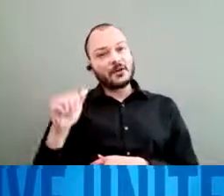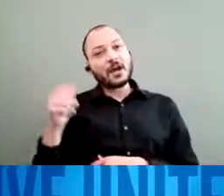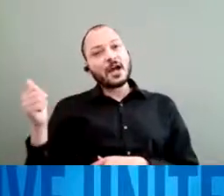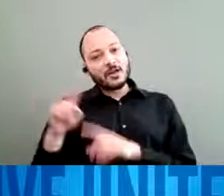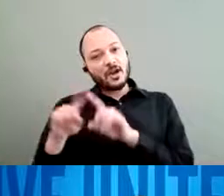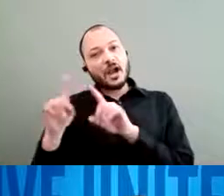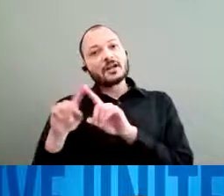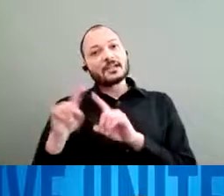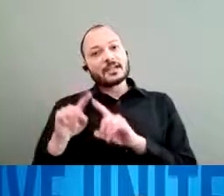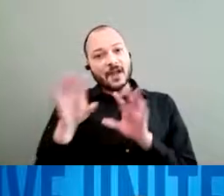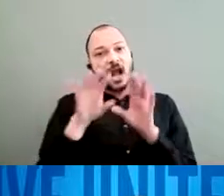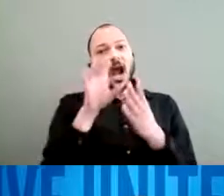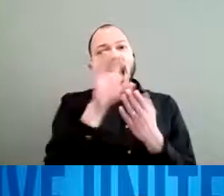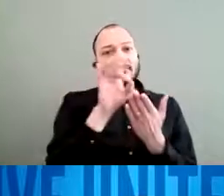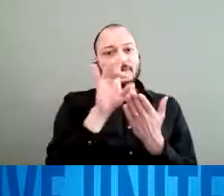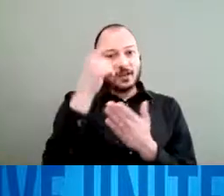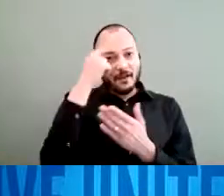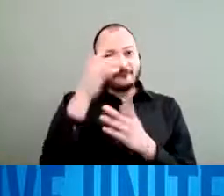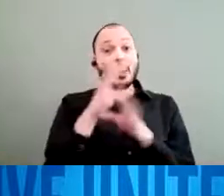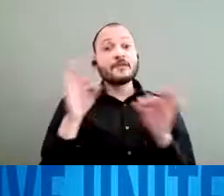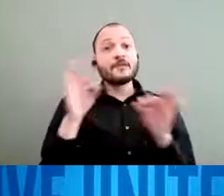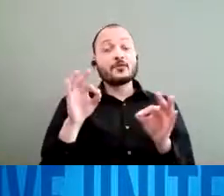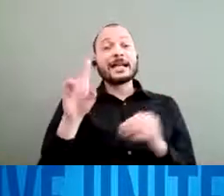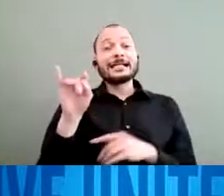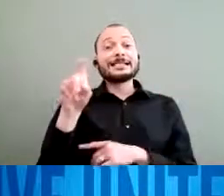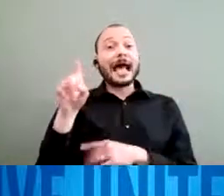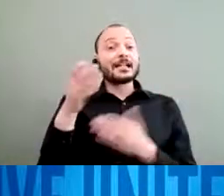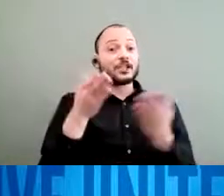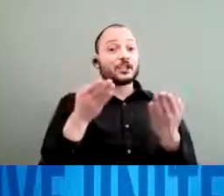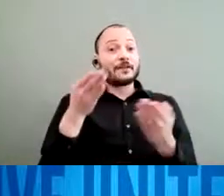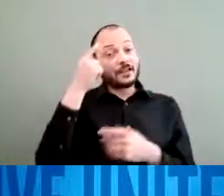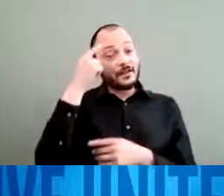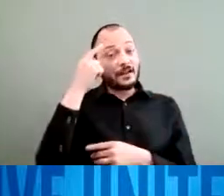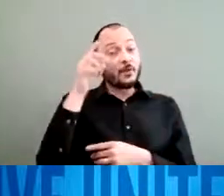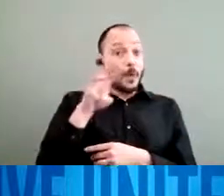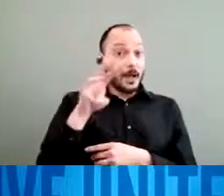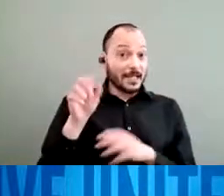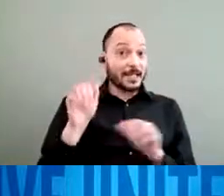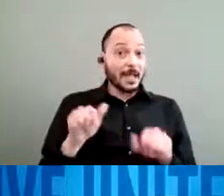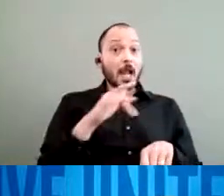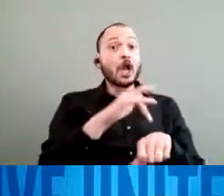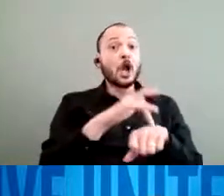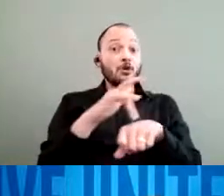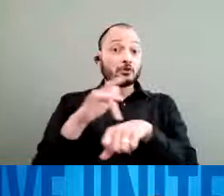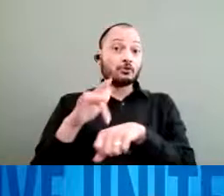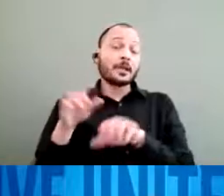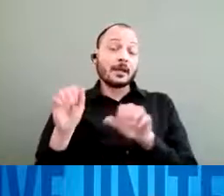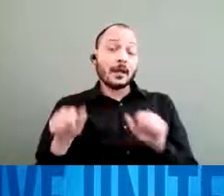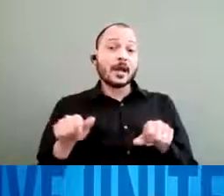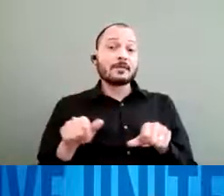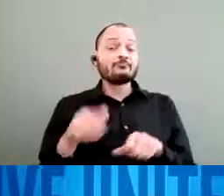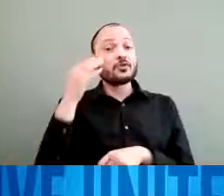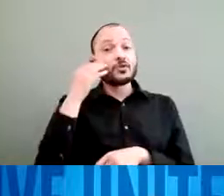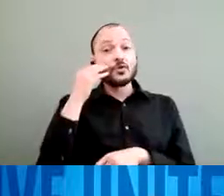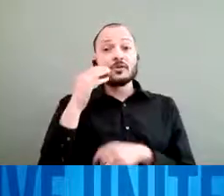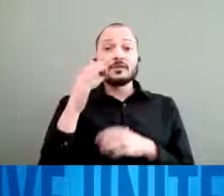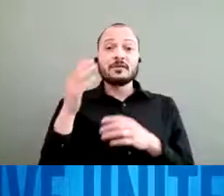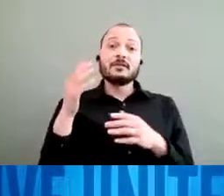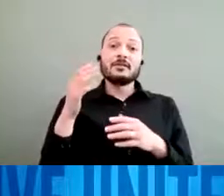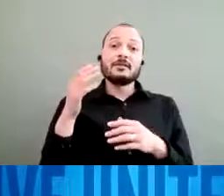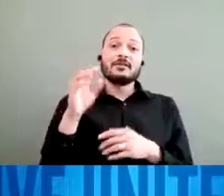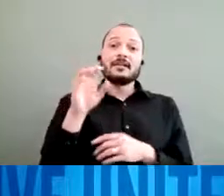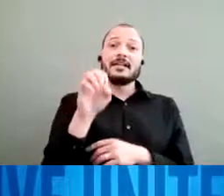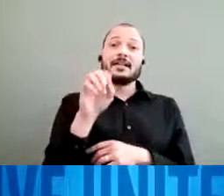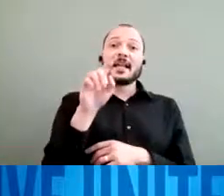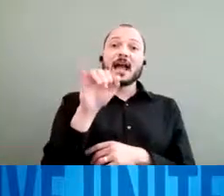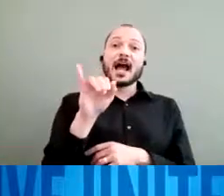free tax service websites that you can go to. You know, there's EITC for me, which